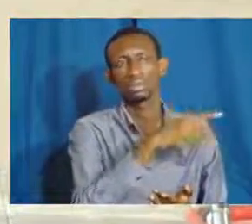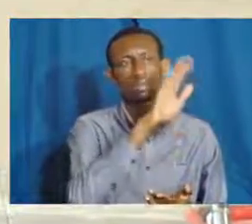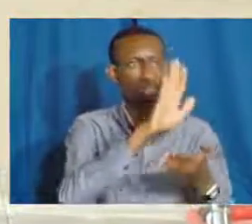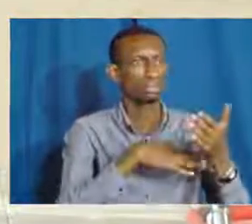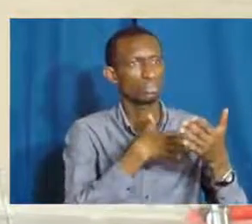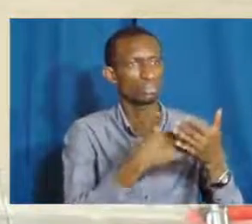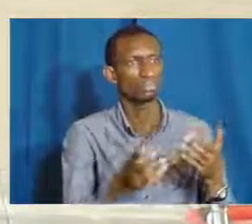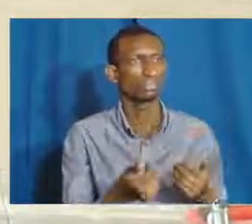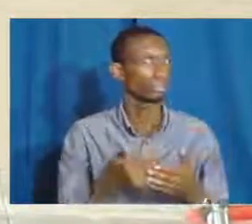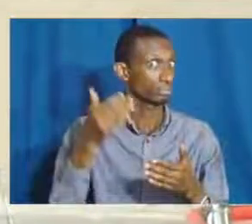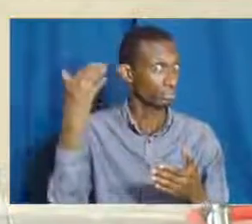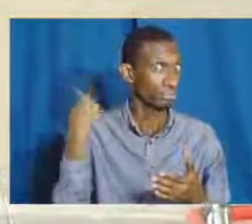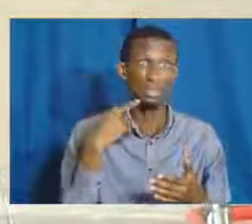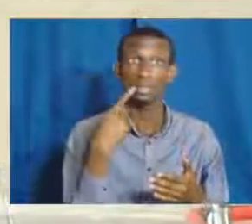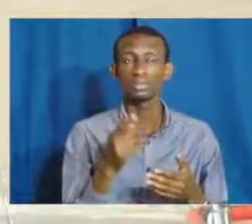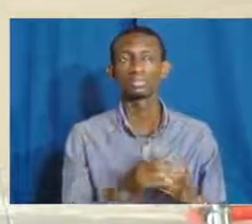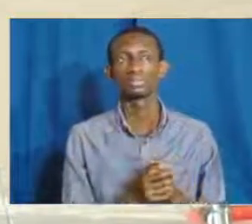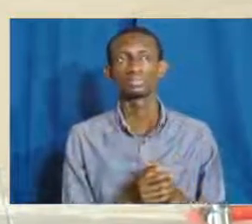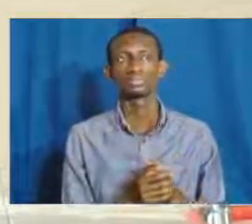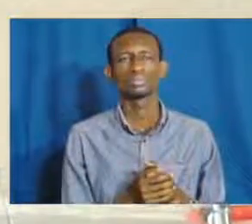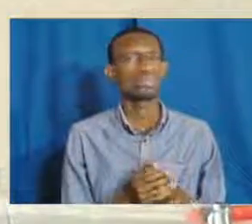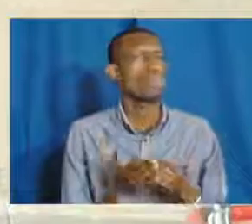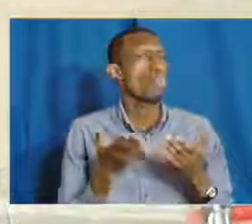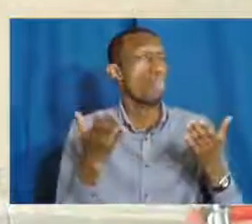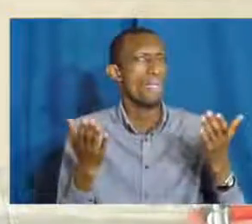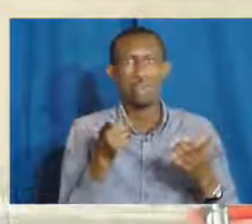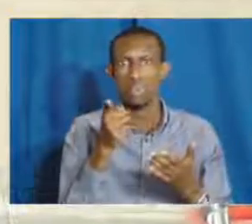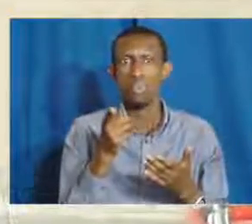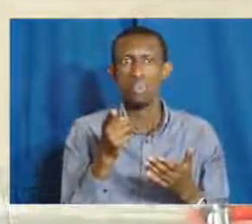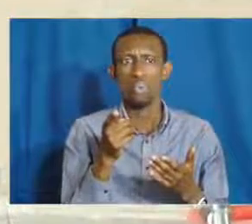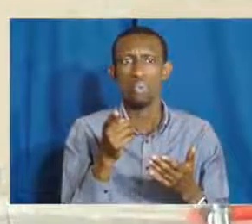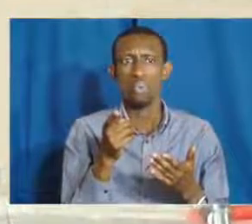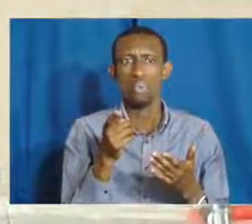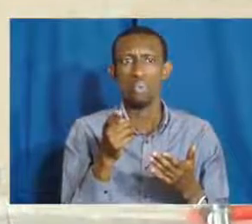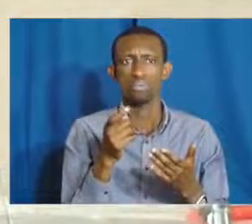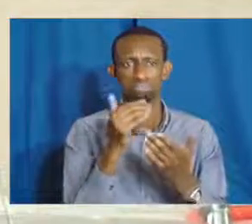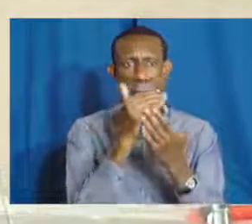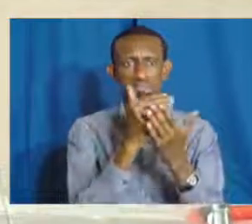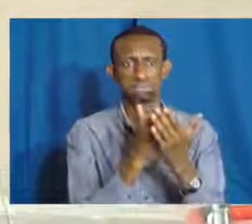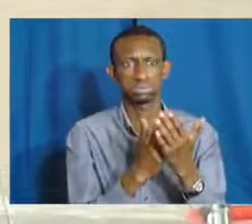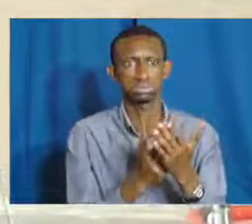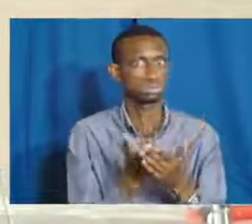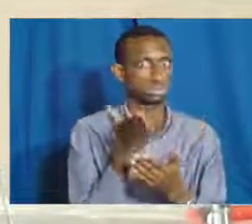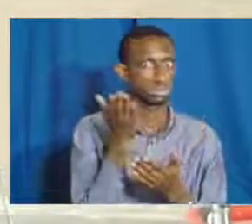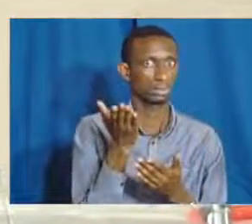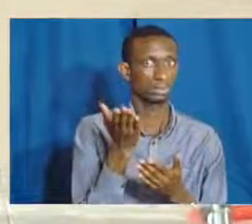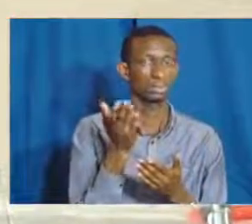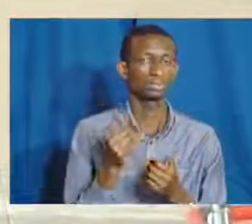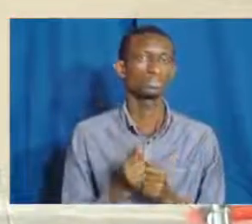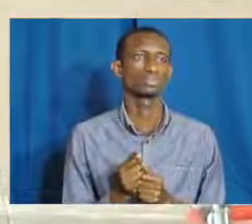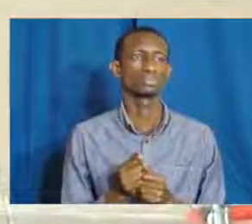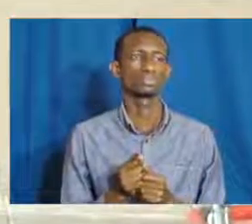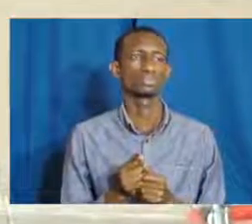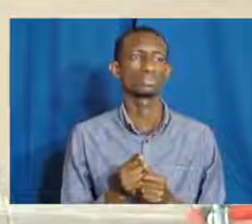Mendeleev's periodic table, where he arranged his elements according to the increasing atomic